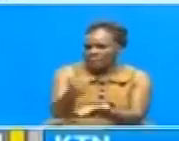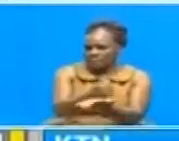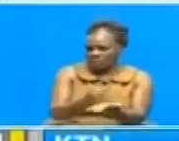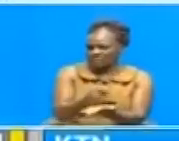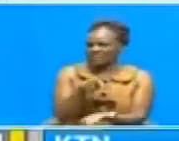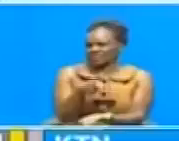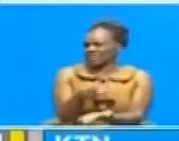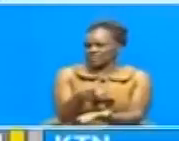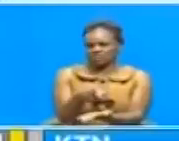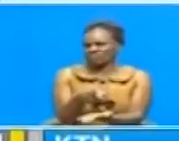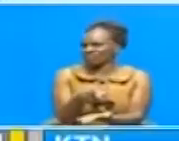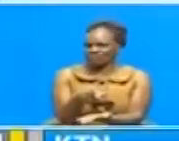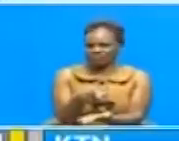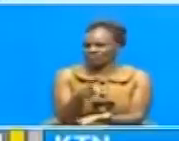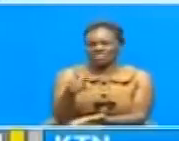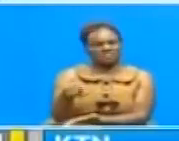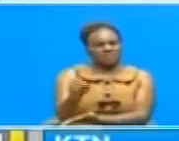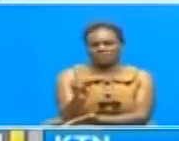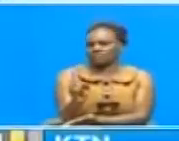that that in itself